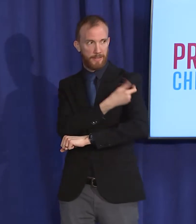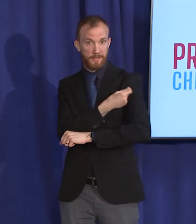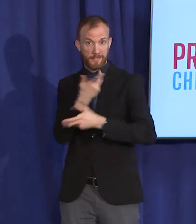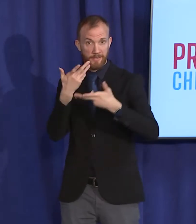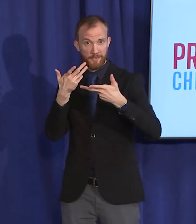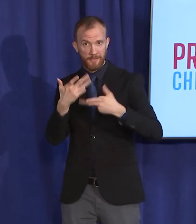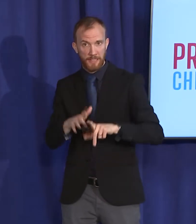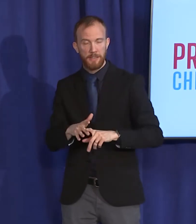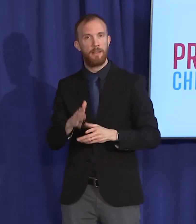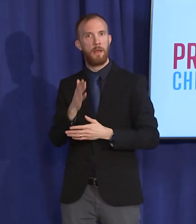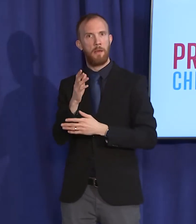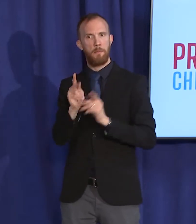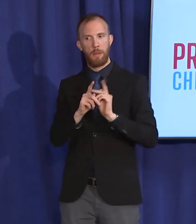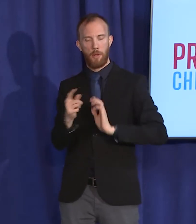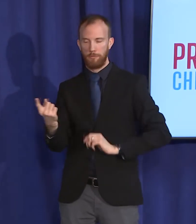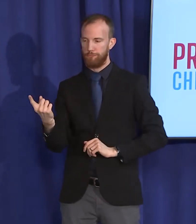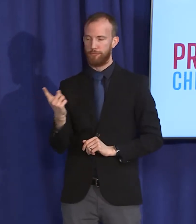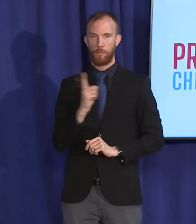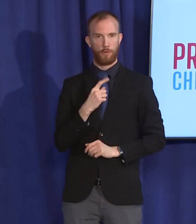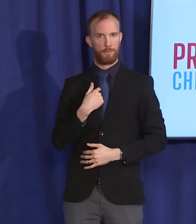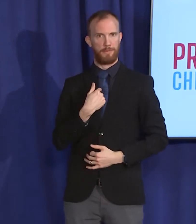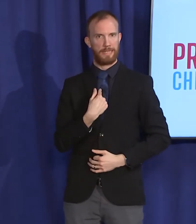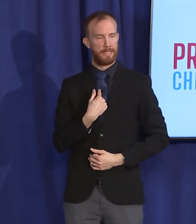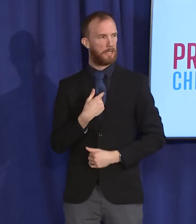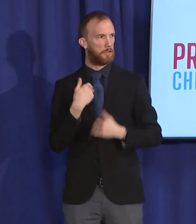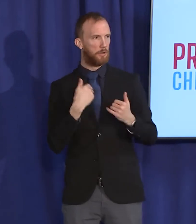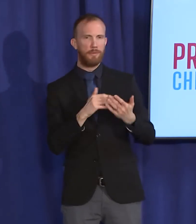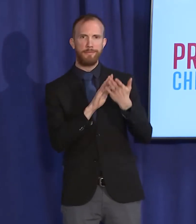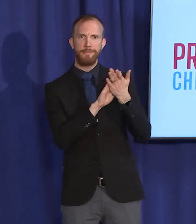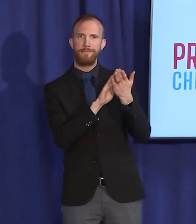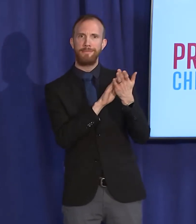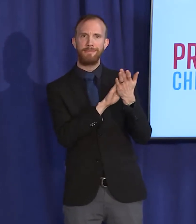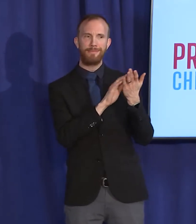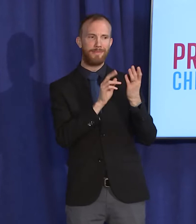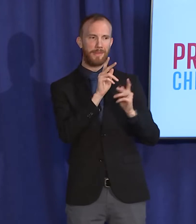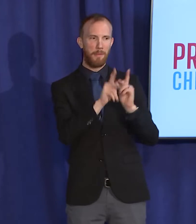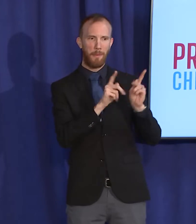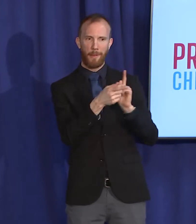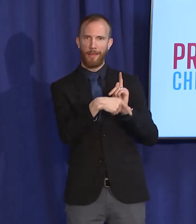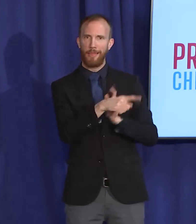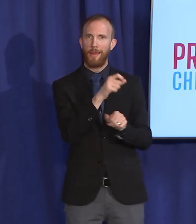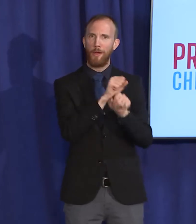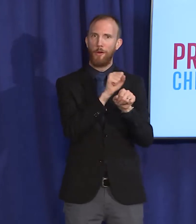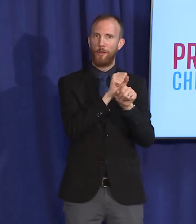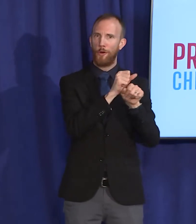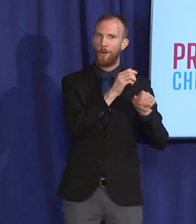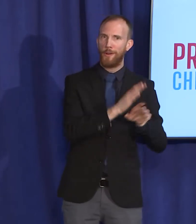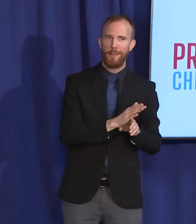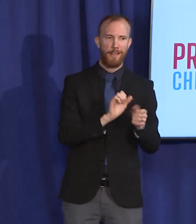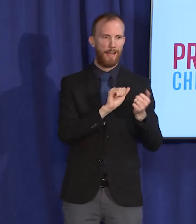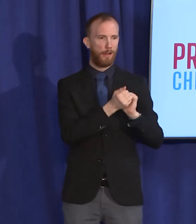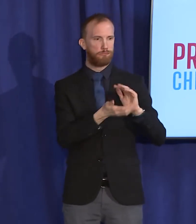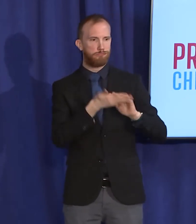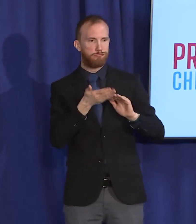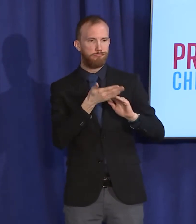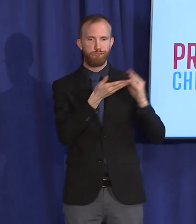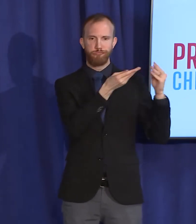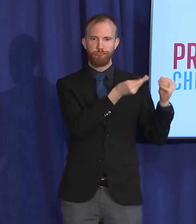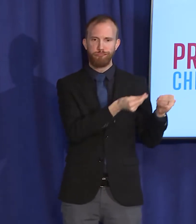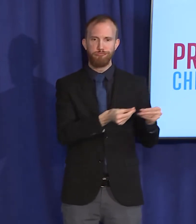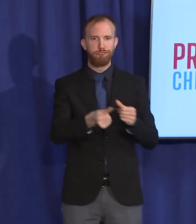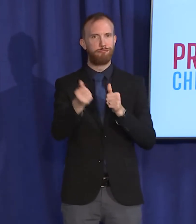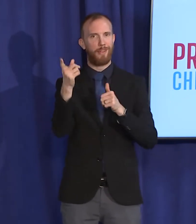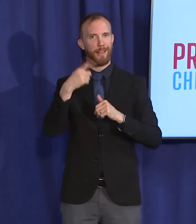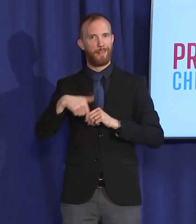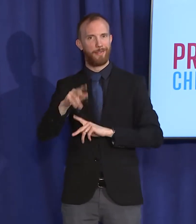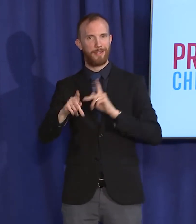compliment the team of folks that were there on how efficient it was, how they were pleased to get the vaccine, and